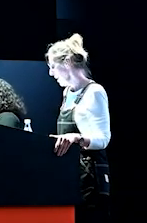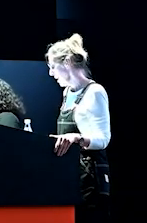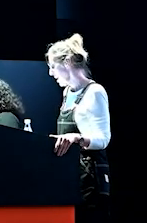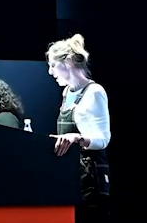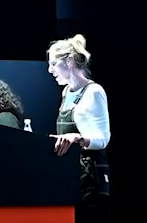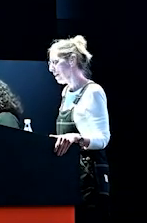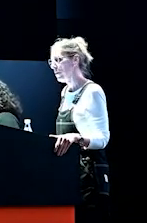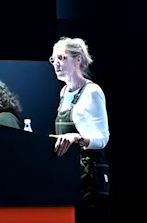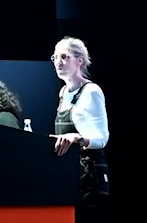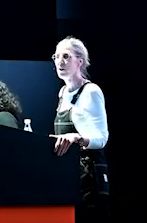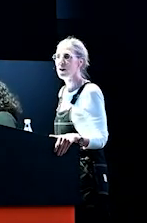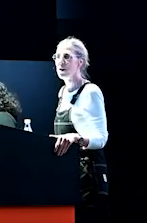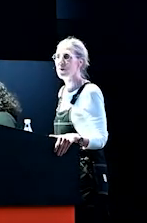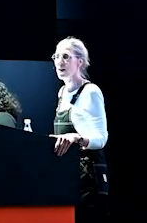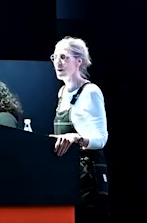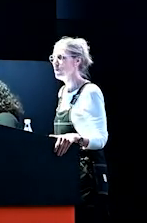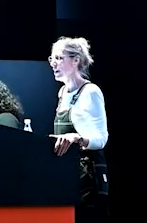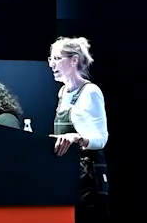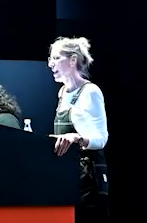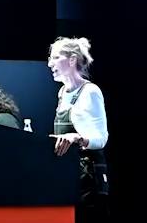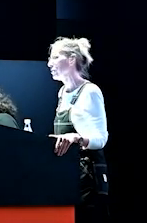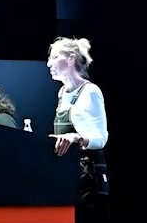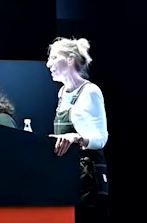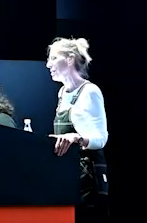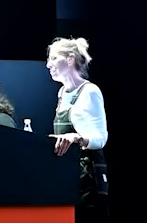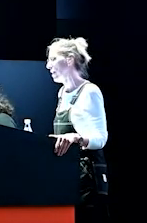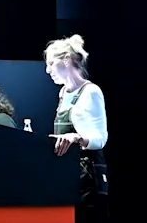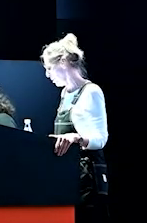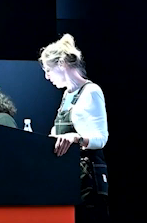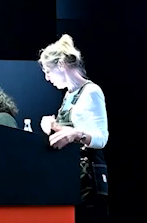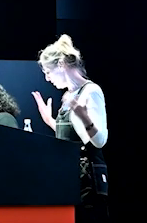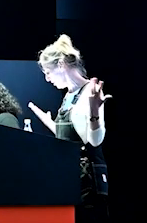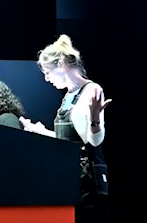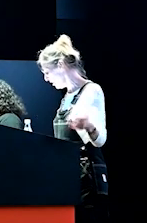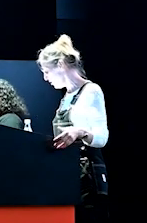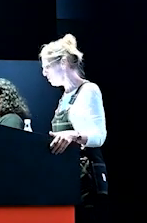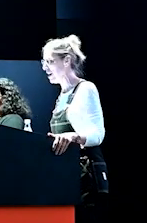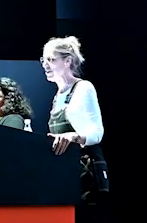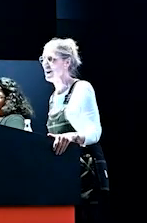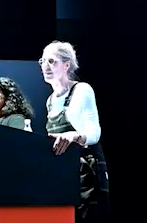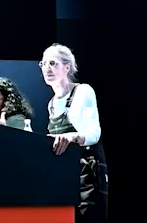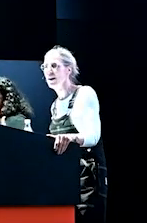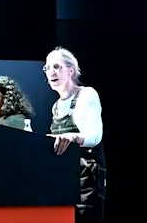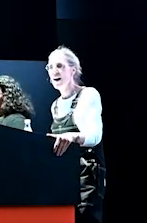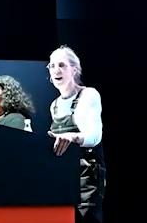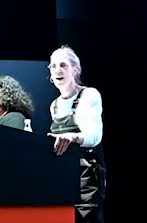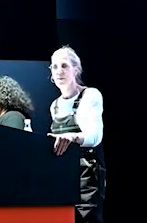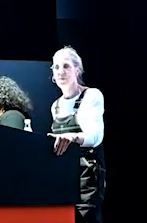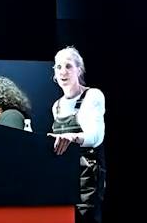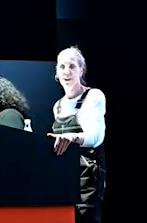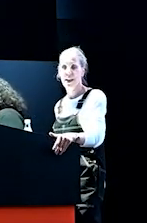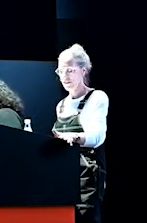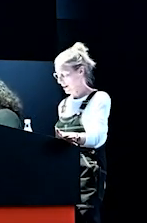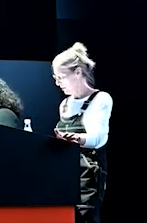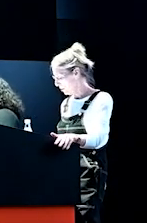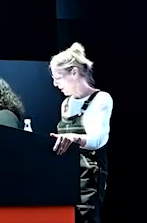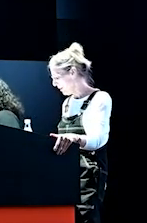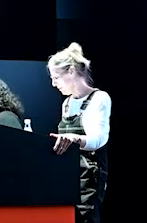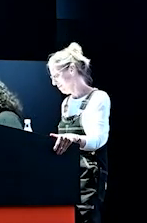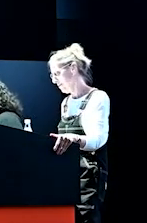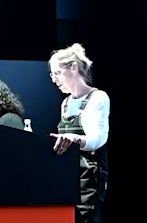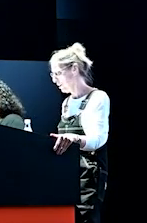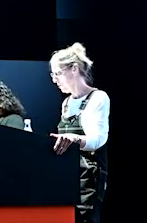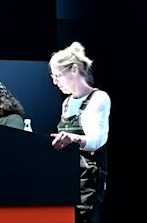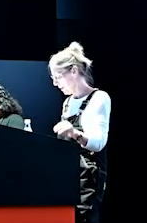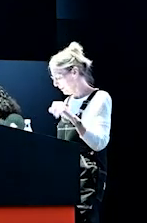I came from a big and creative family. We were always encouraged to make things. We had a lot of art